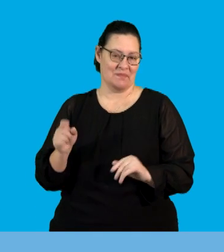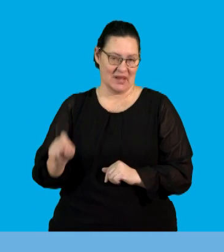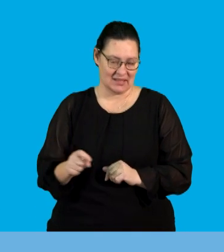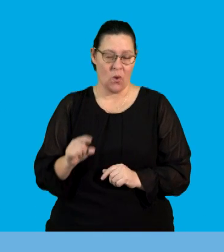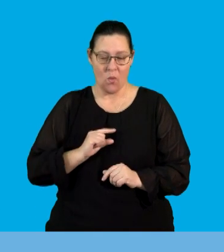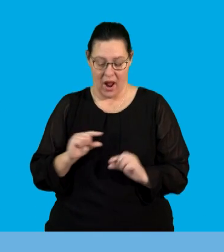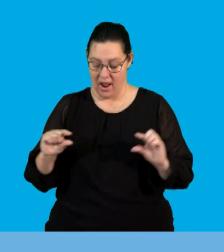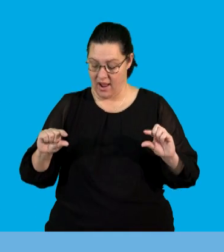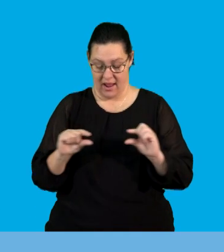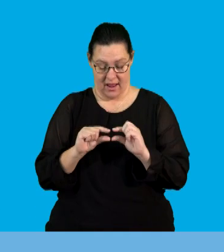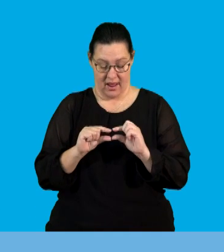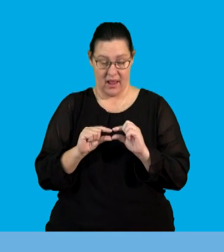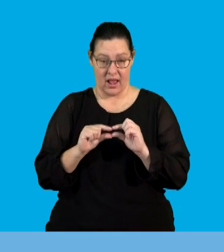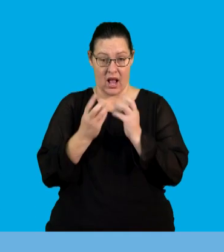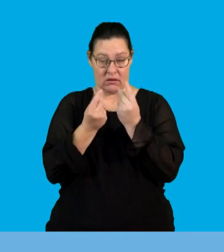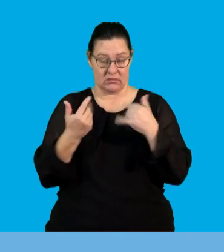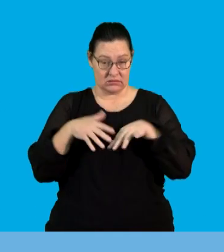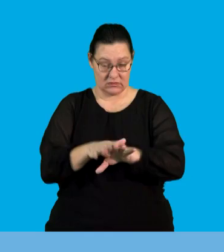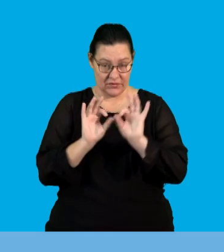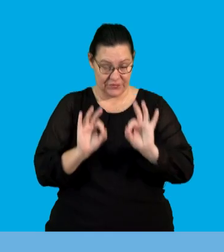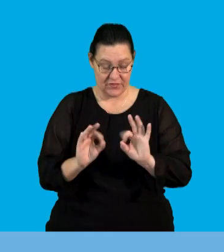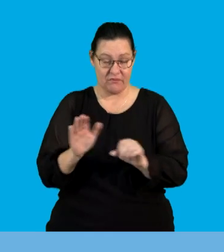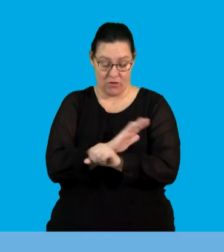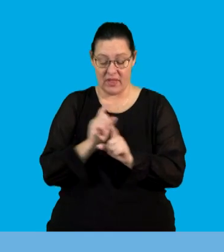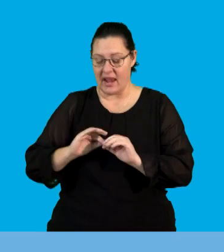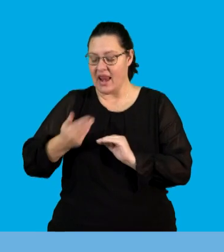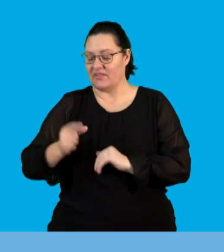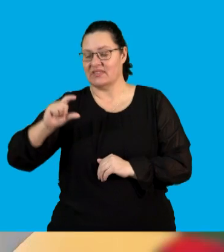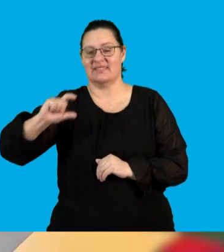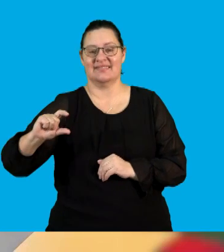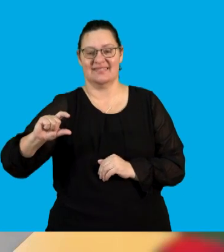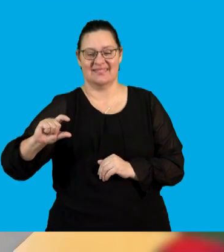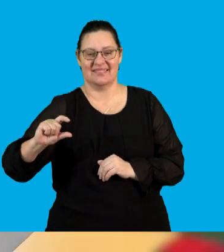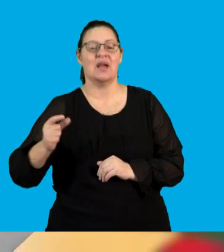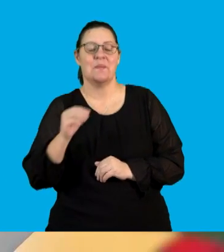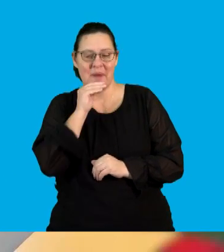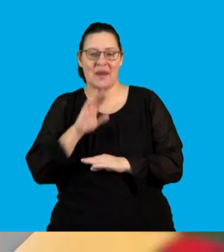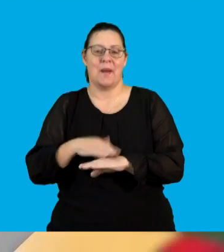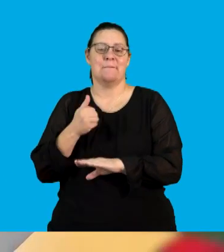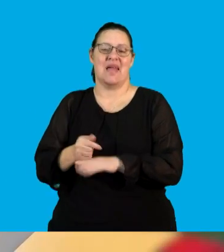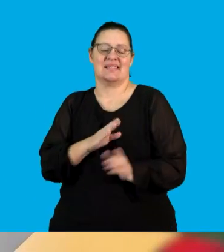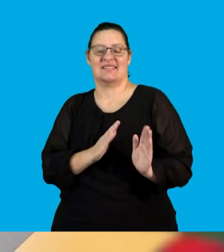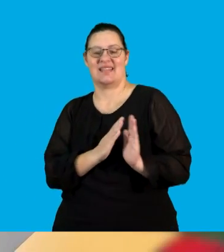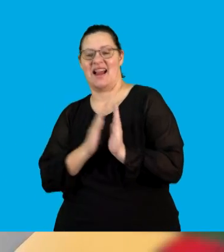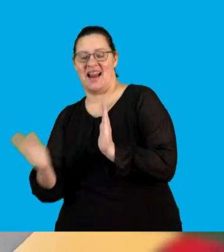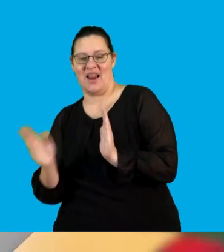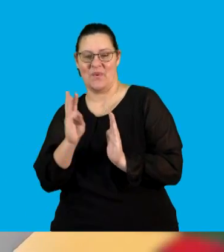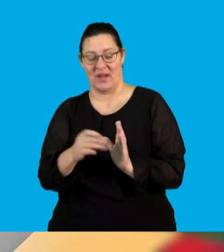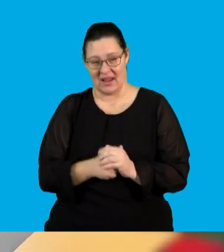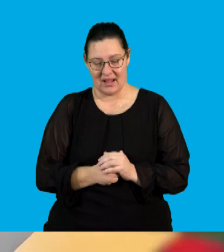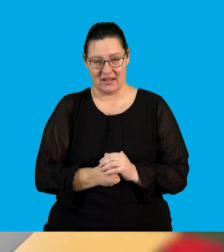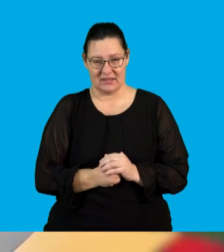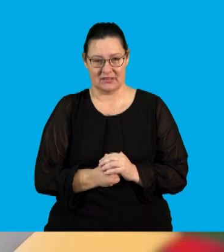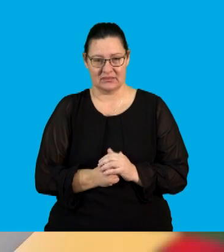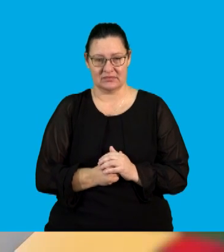or the mixture that is going to be formed there will have a pH of above 7, because there was too much of base added in that particular reaction. A